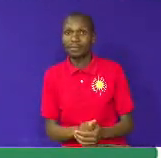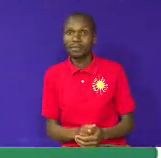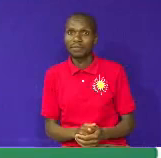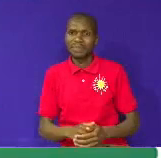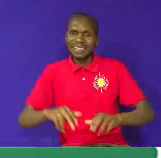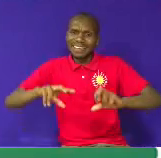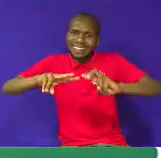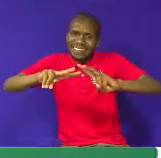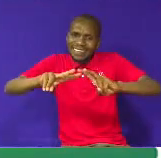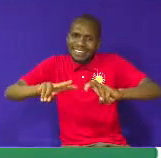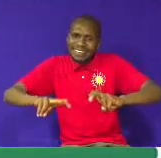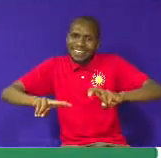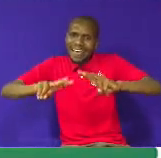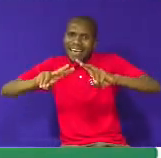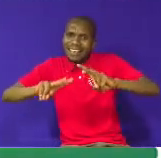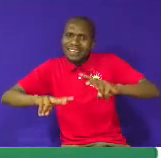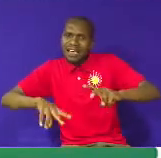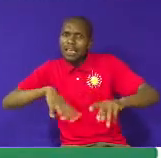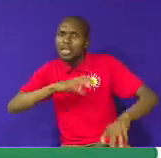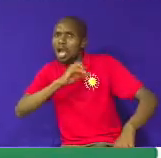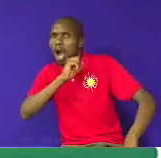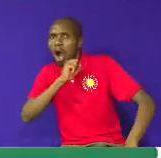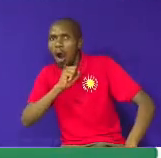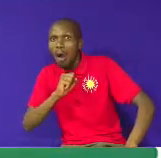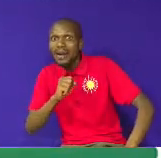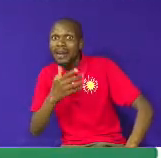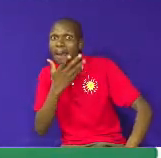digeno nyambaga kabande bago tu